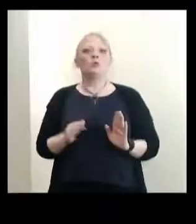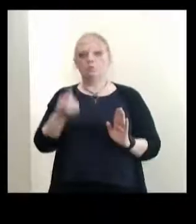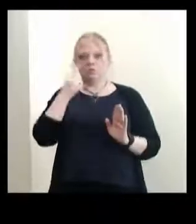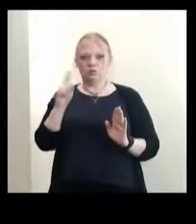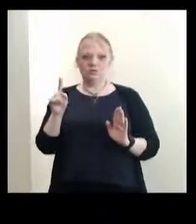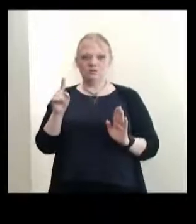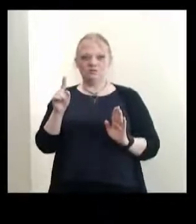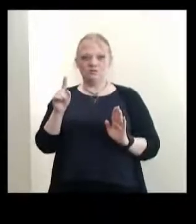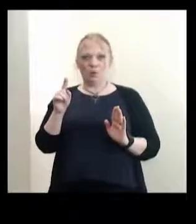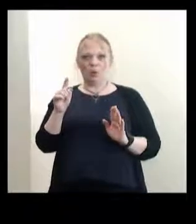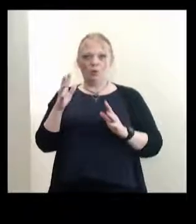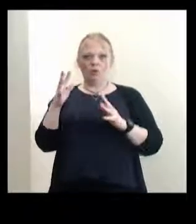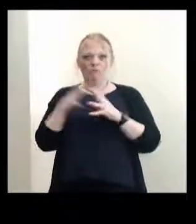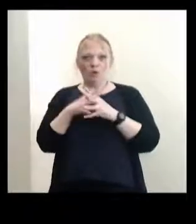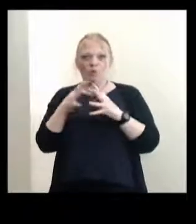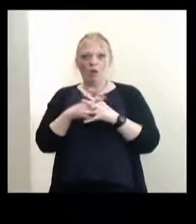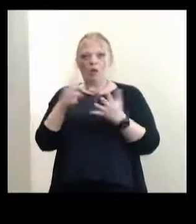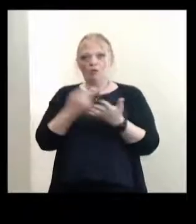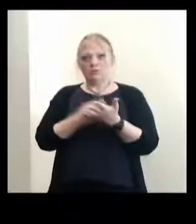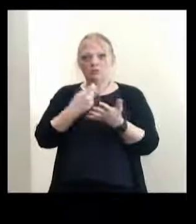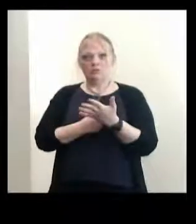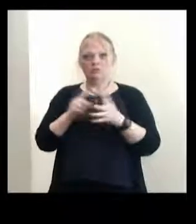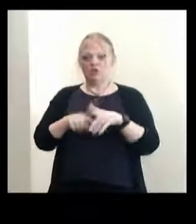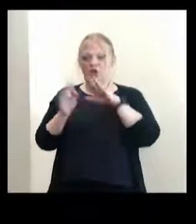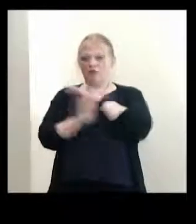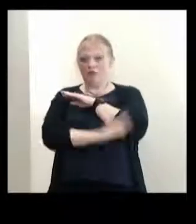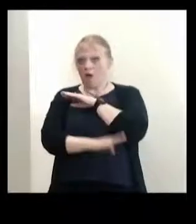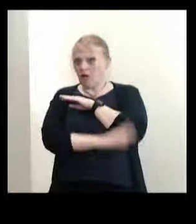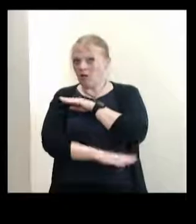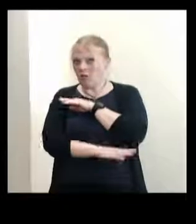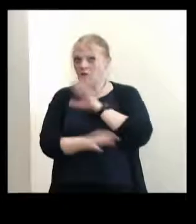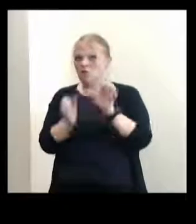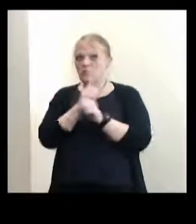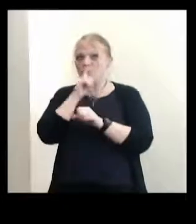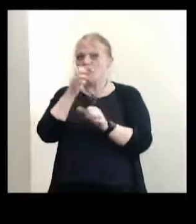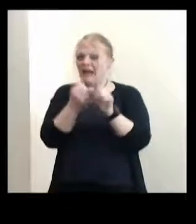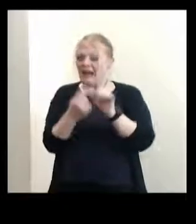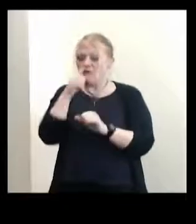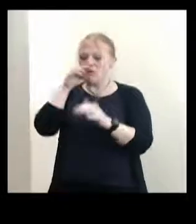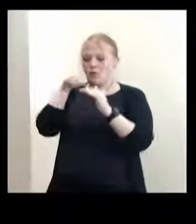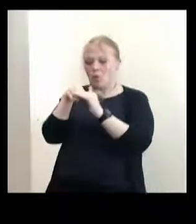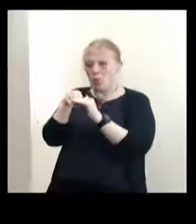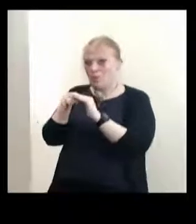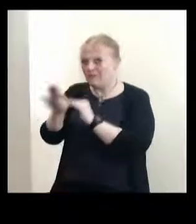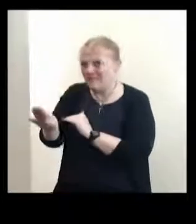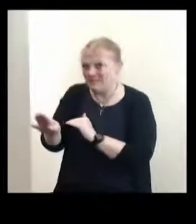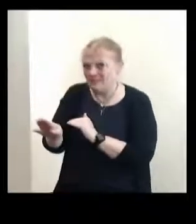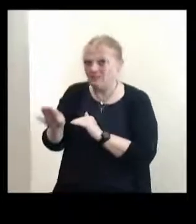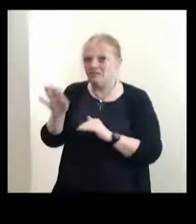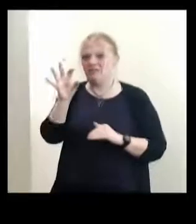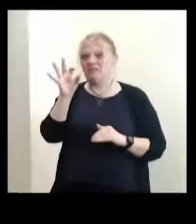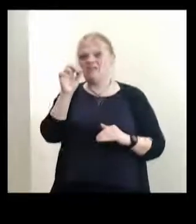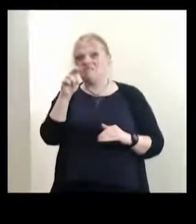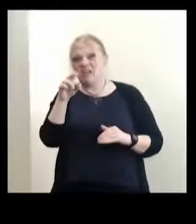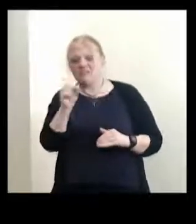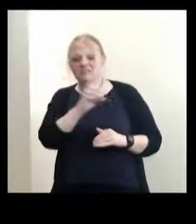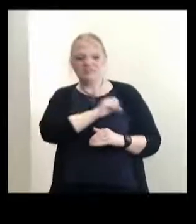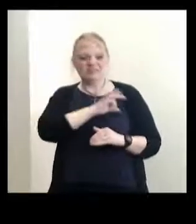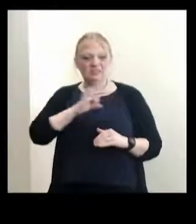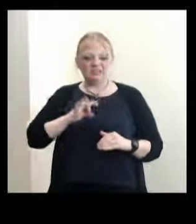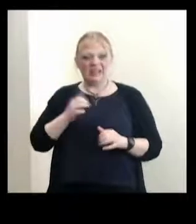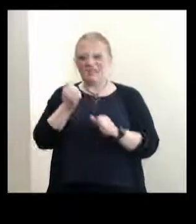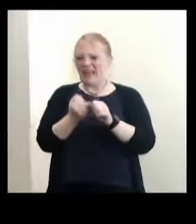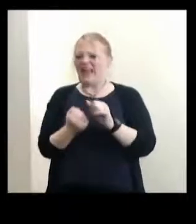and the Sabres starting in the fall, and that's ensuring everybody who enters that facility, the fans, the staff, are